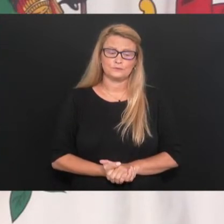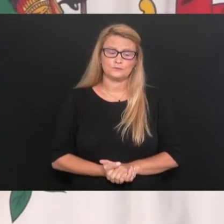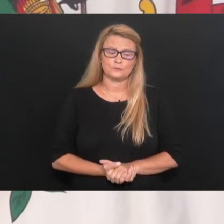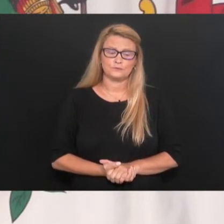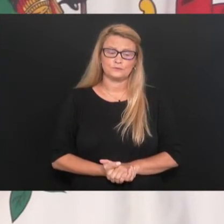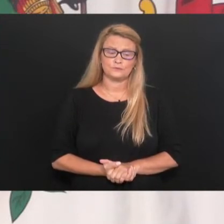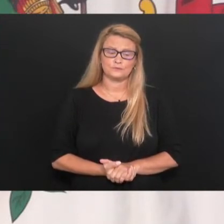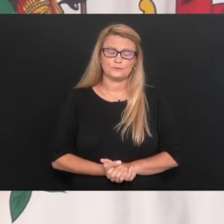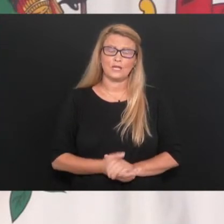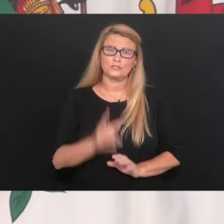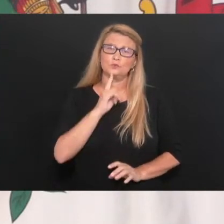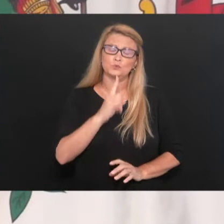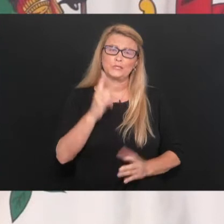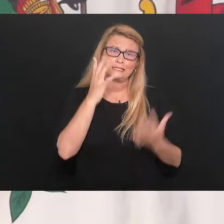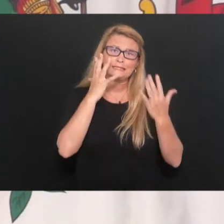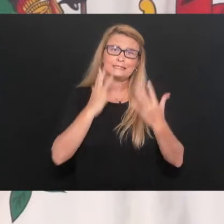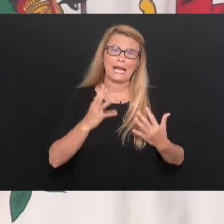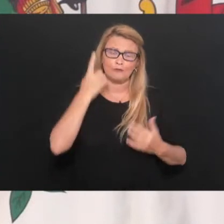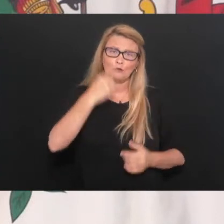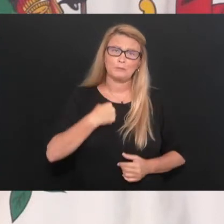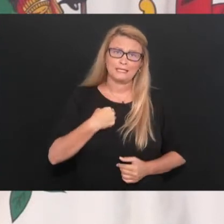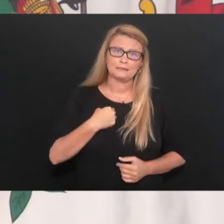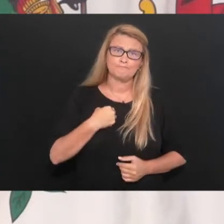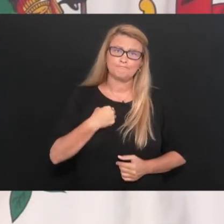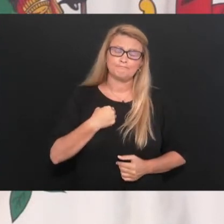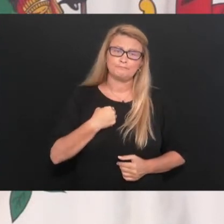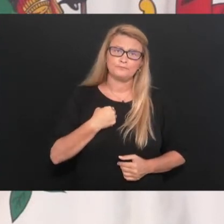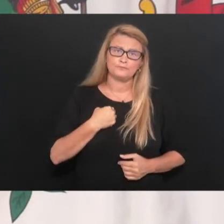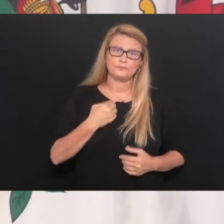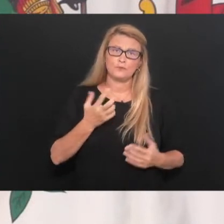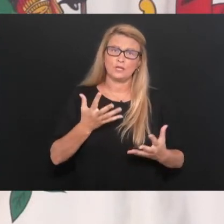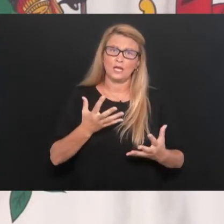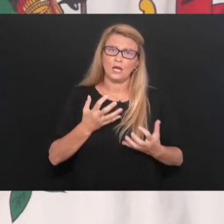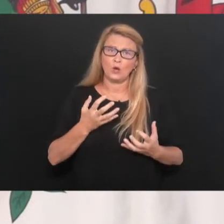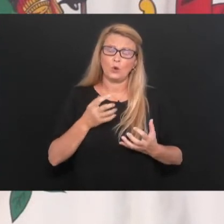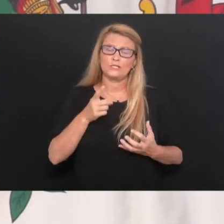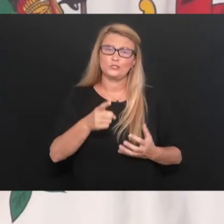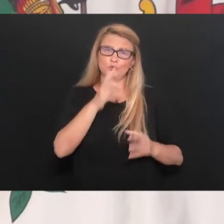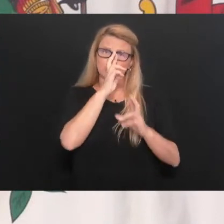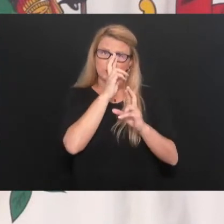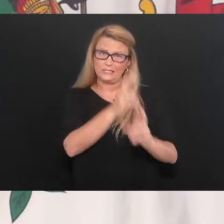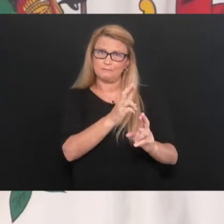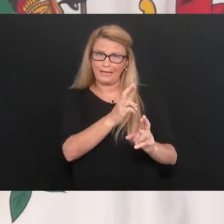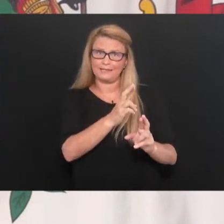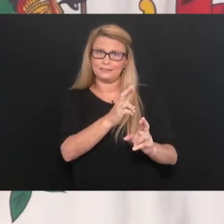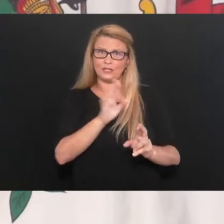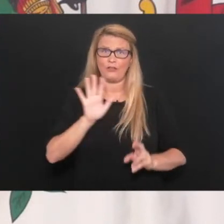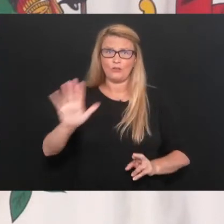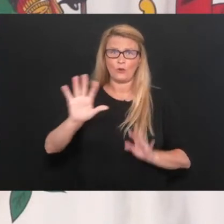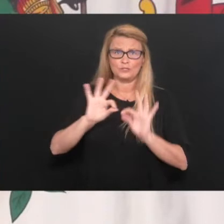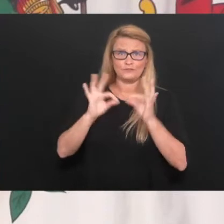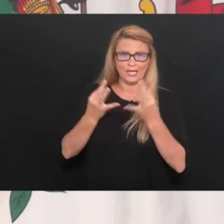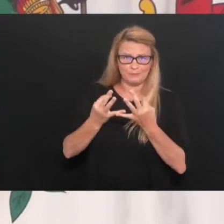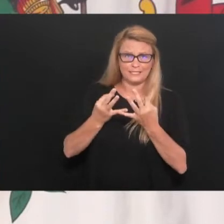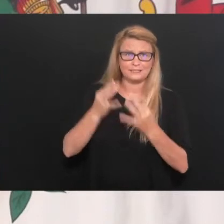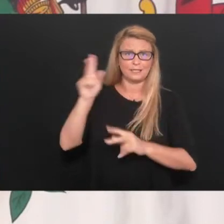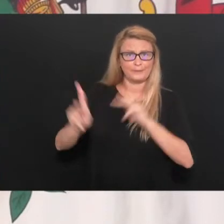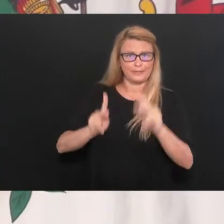just really sad. And I want you to be really respectful to these people